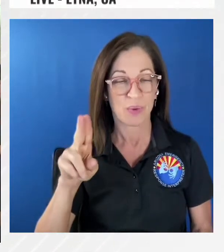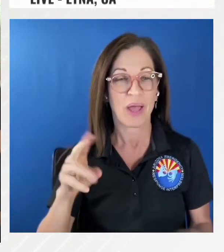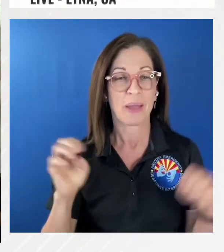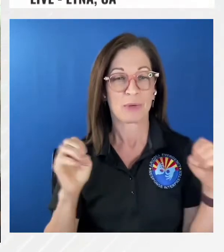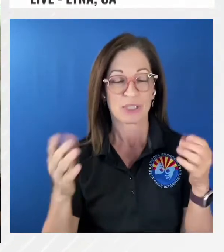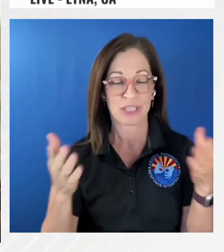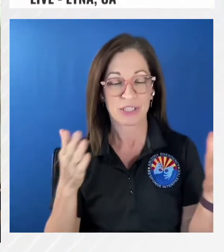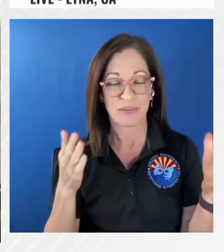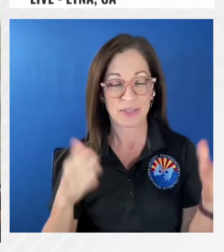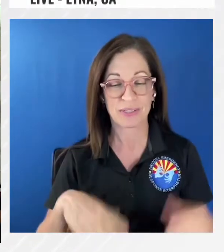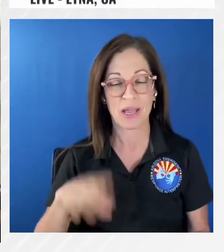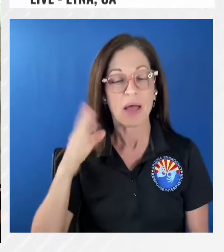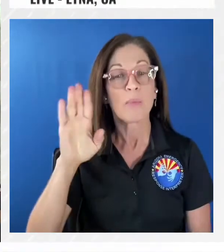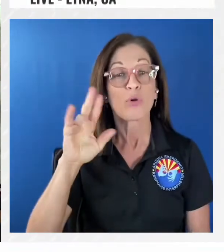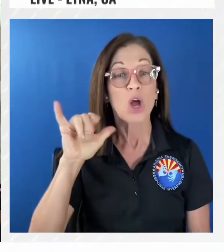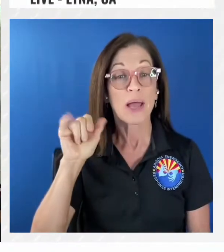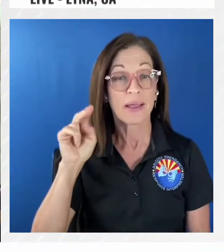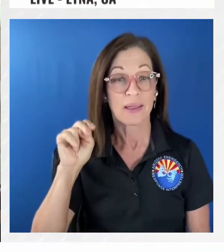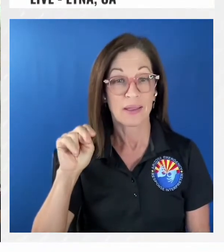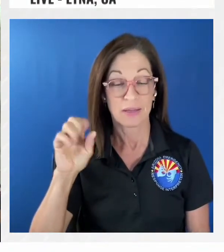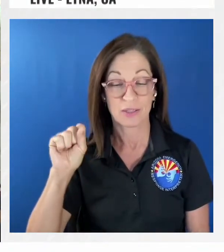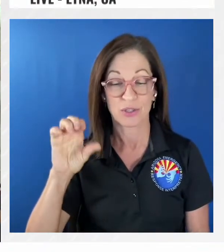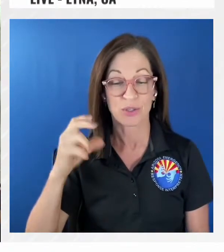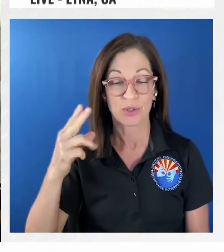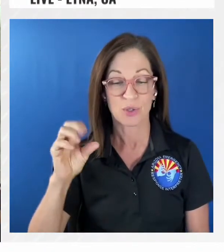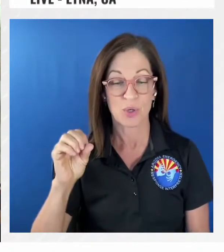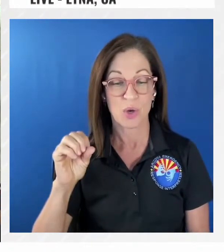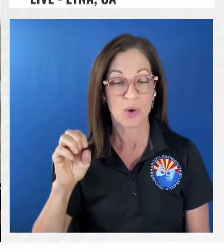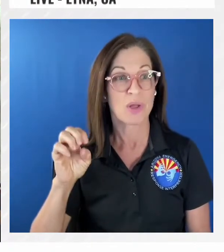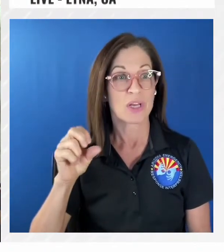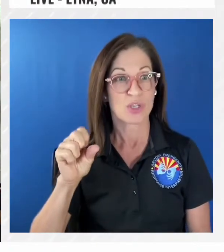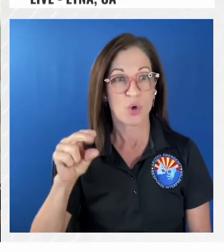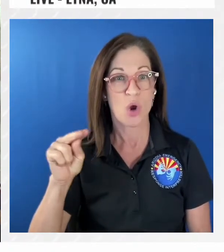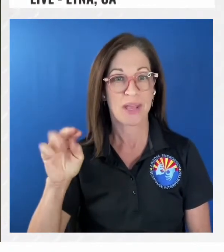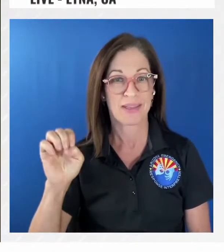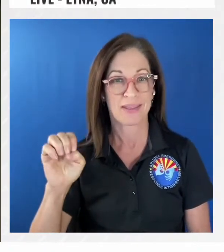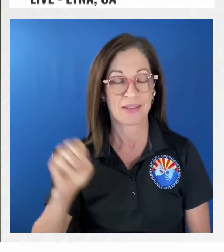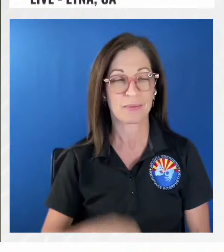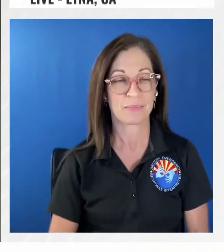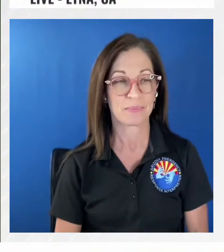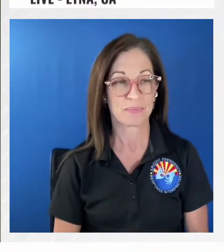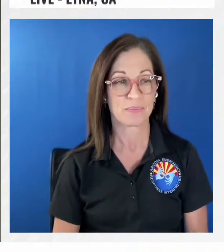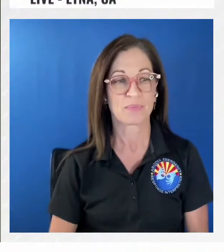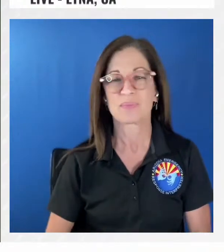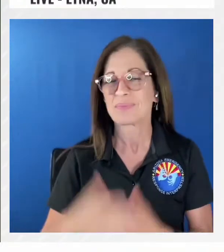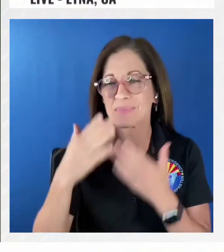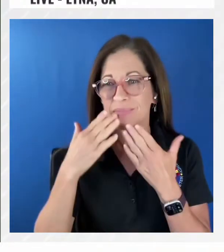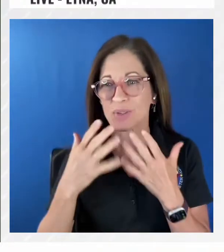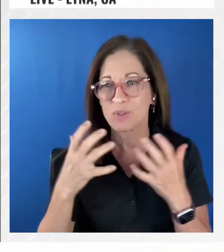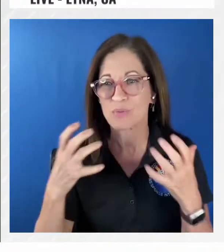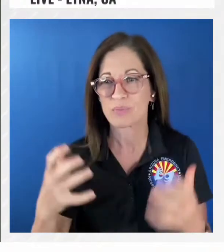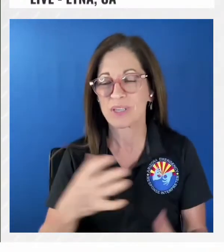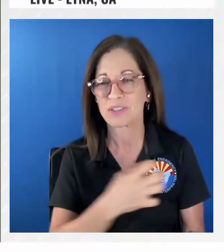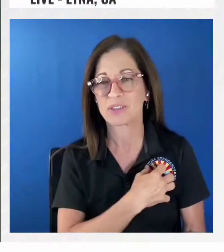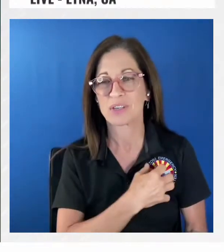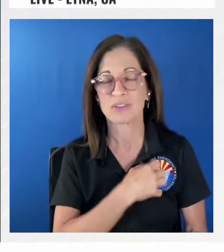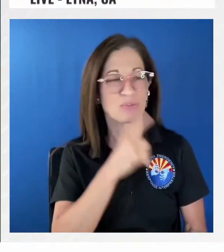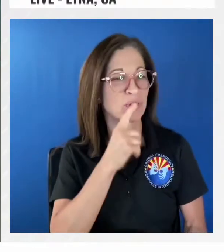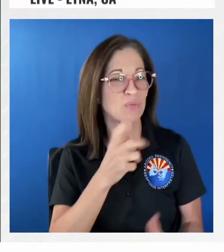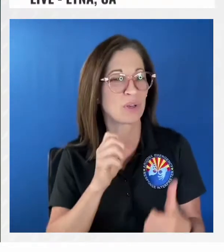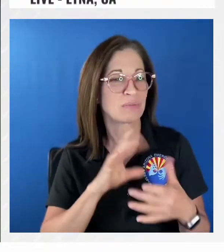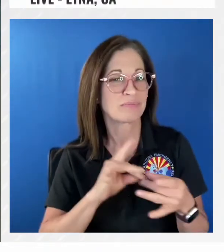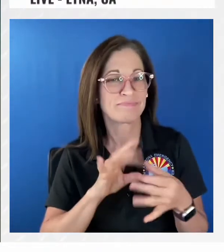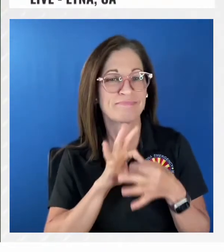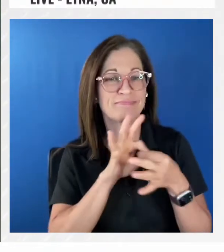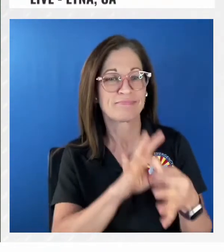Excellent. Thank you. I appreciate that. And so really I want to just touch and piggyback on what Sheriff had to say,